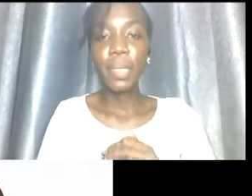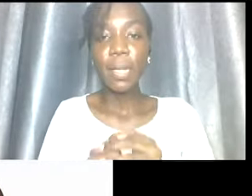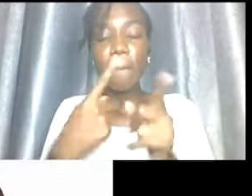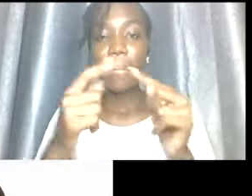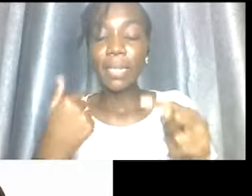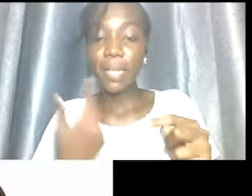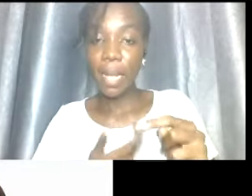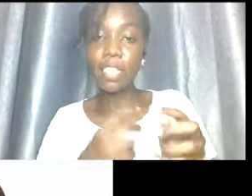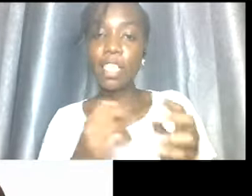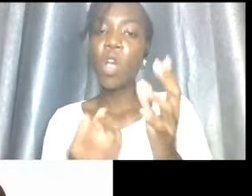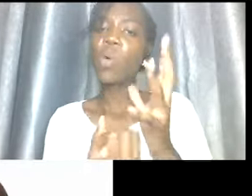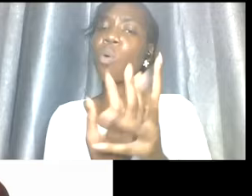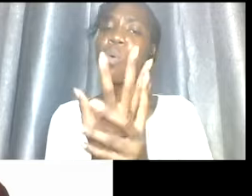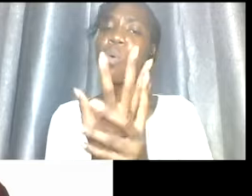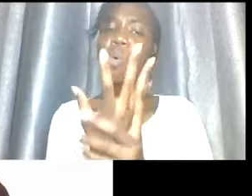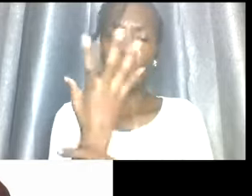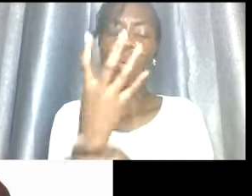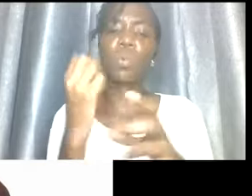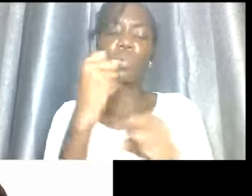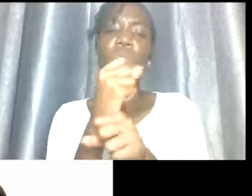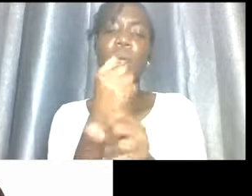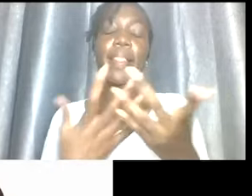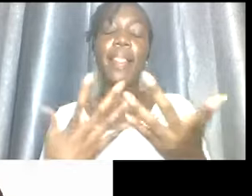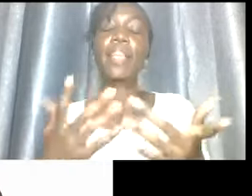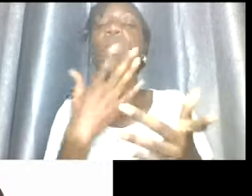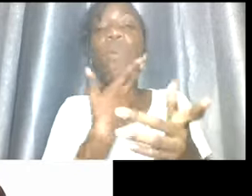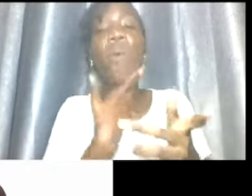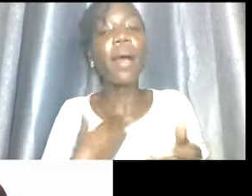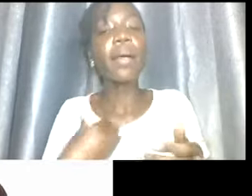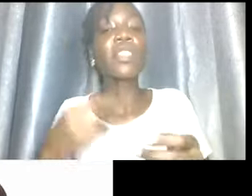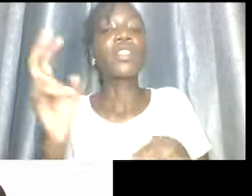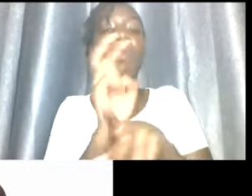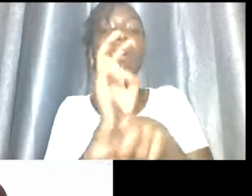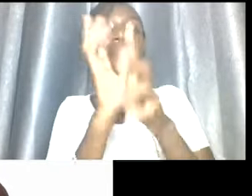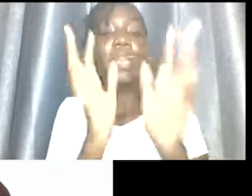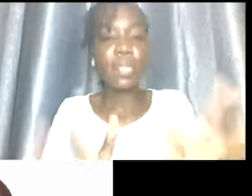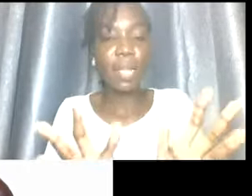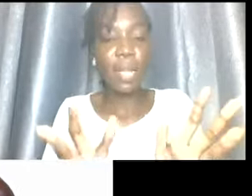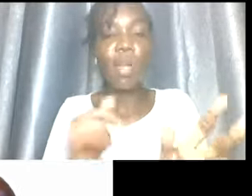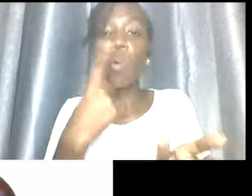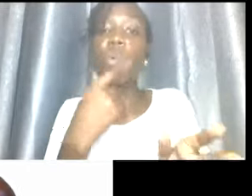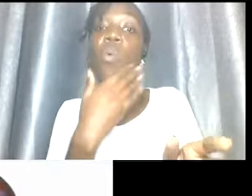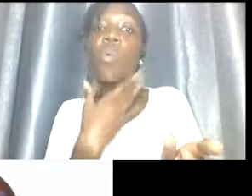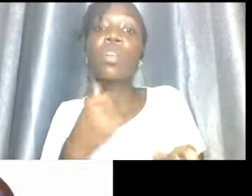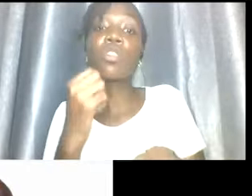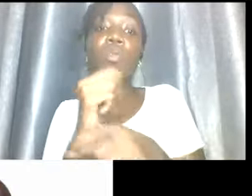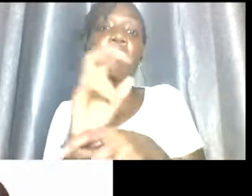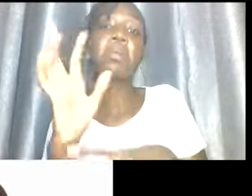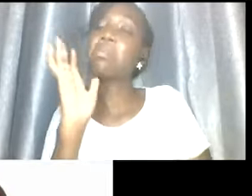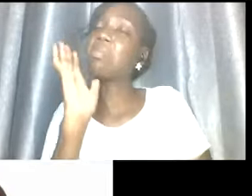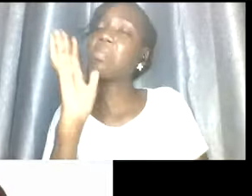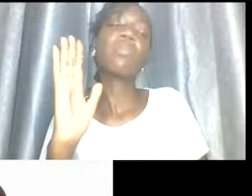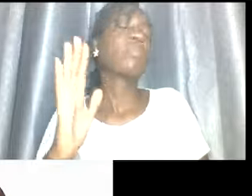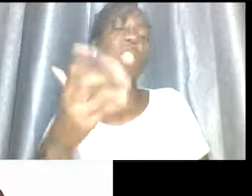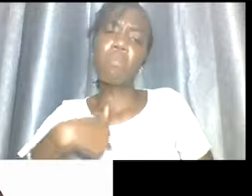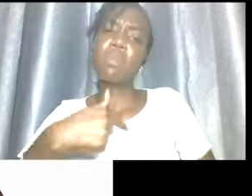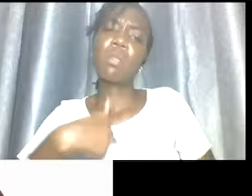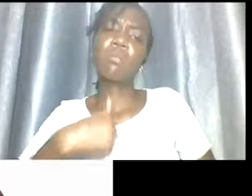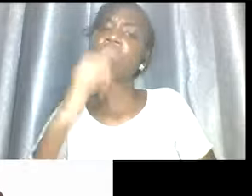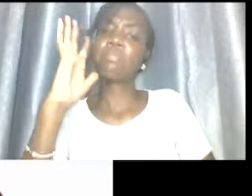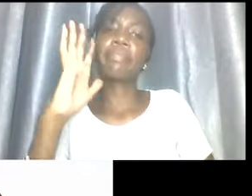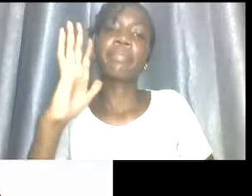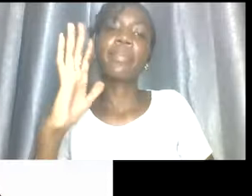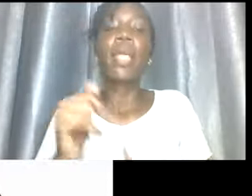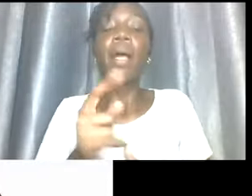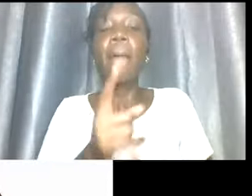to the extent that we need a supervisor. And who was the first supervisor for the company? Me, I must tell you. So